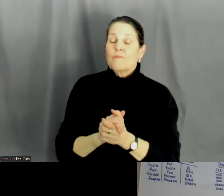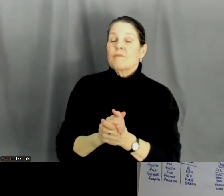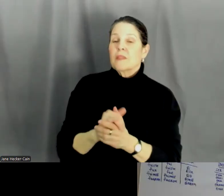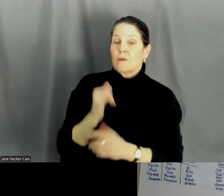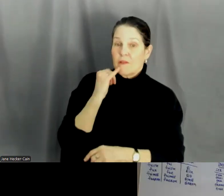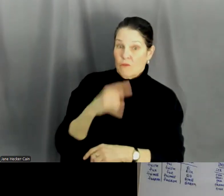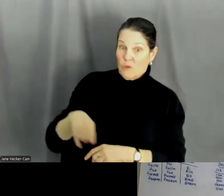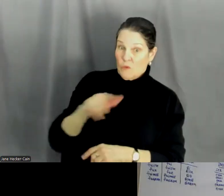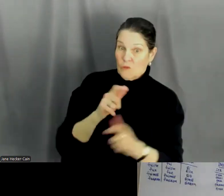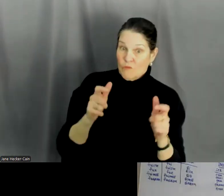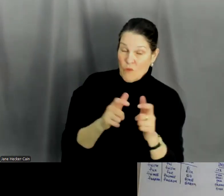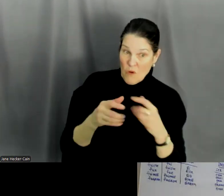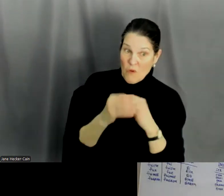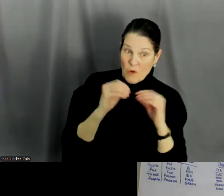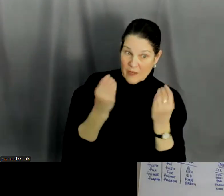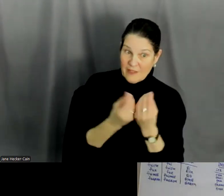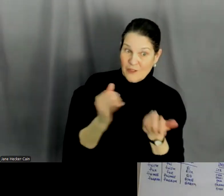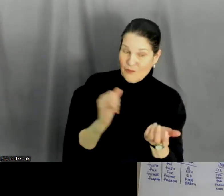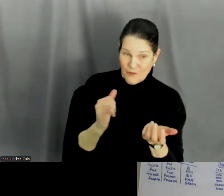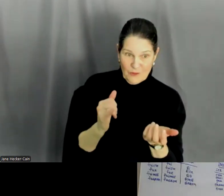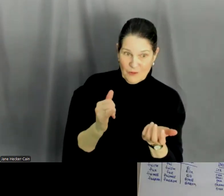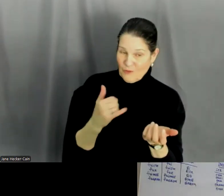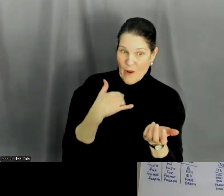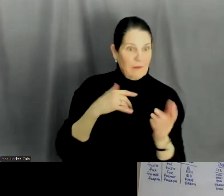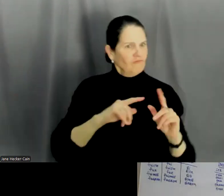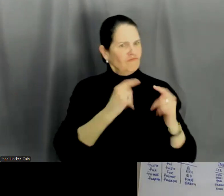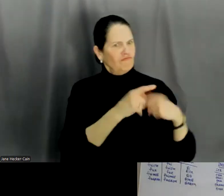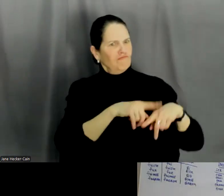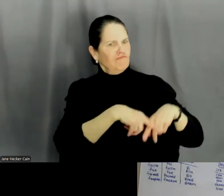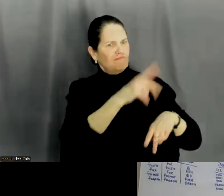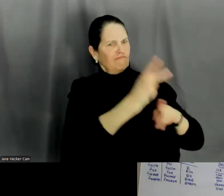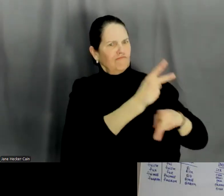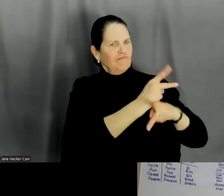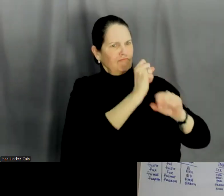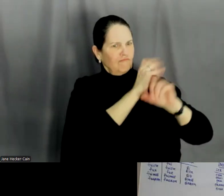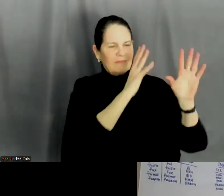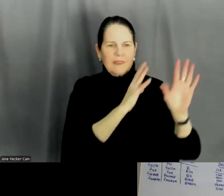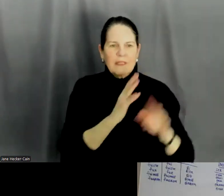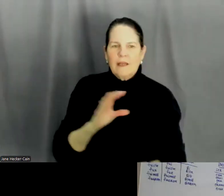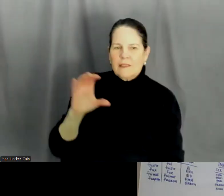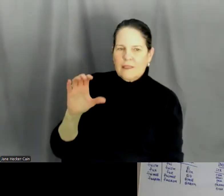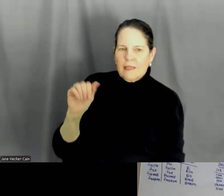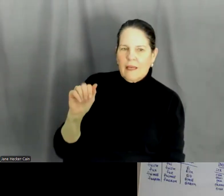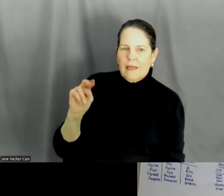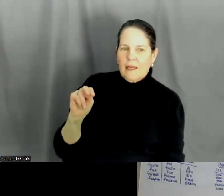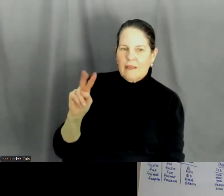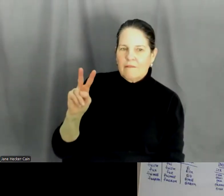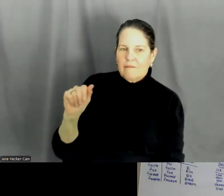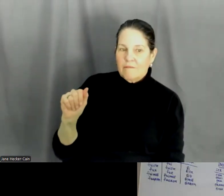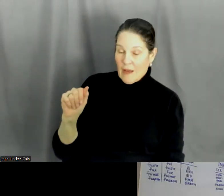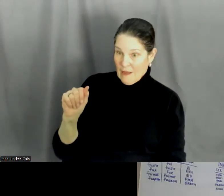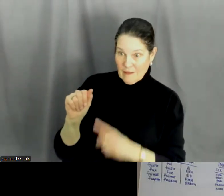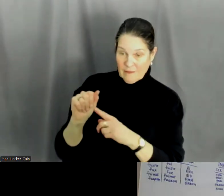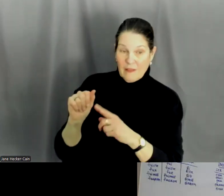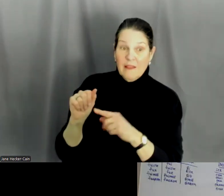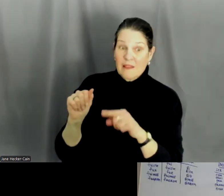really small organizations where you don't have like a big team that you can rely on, something as simple as Canva can be really helpful and useful. I